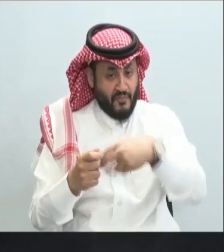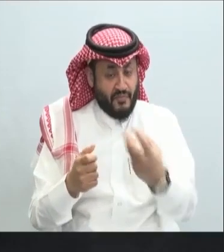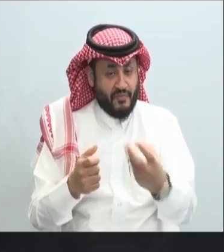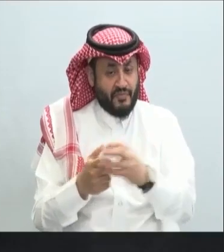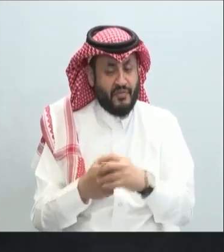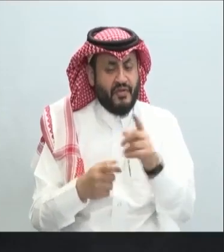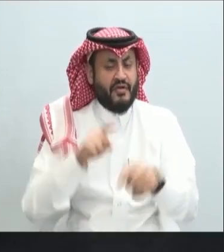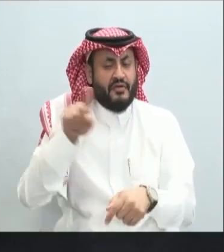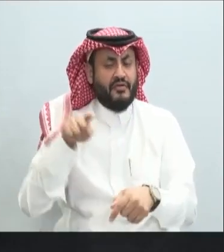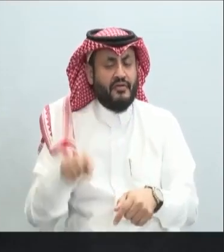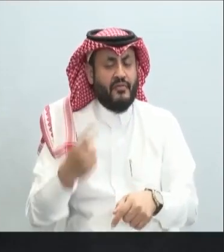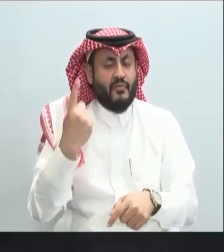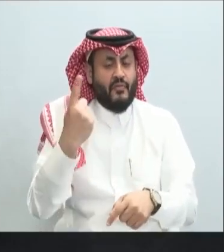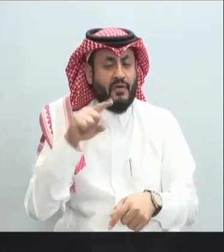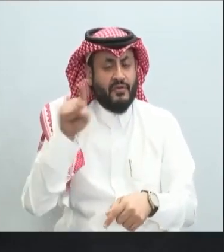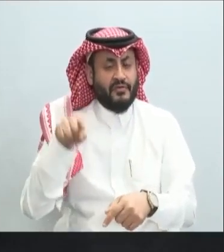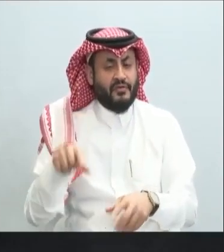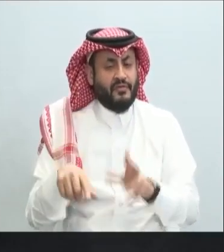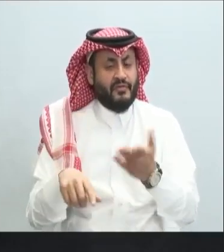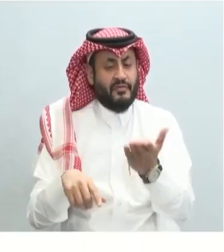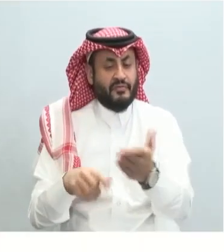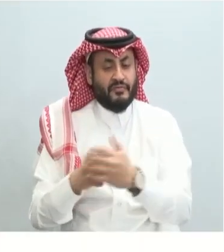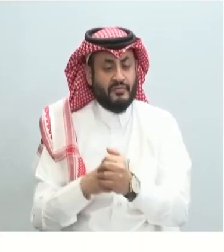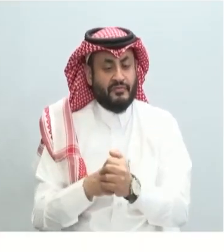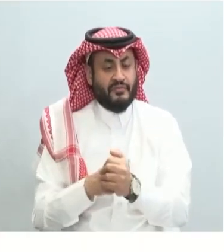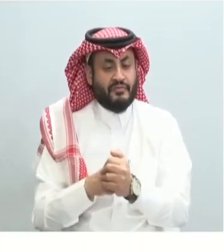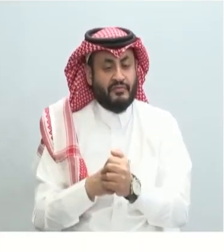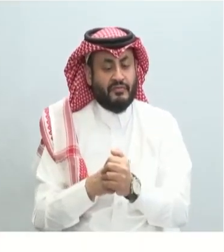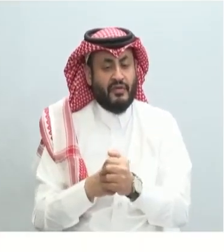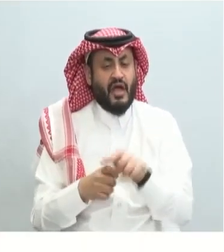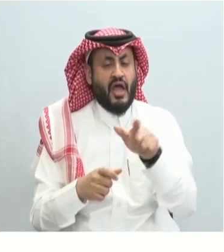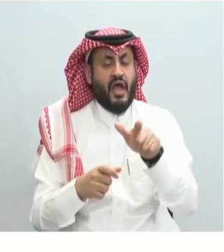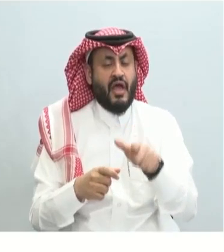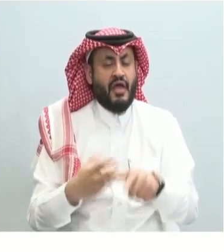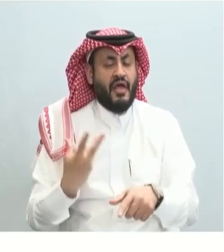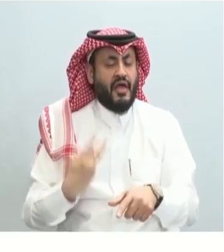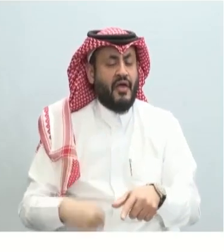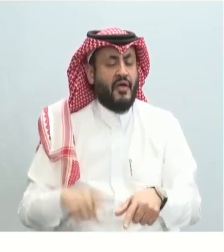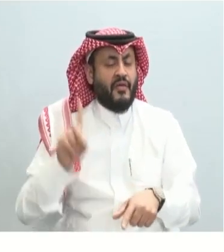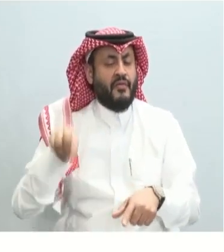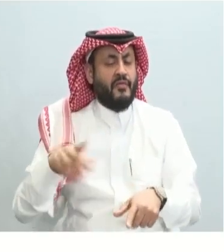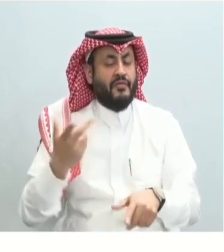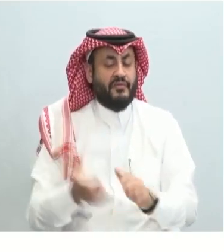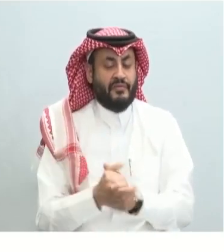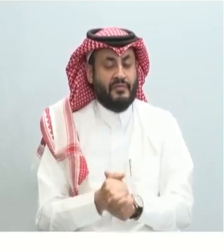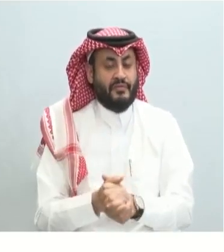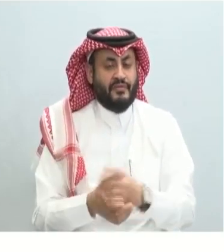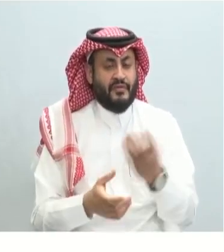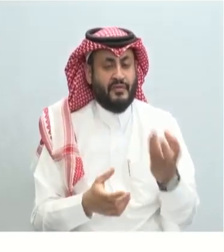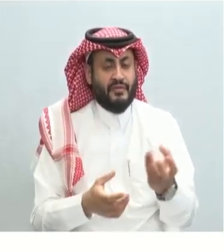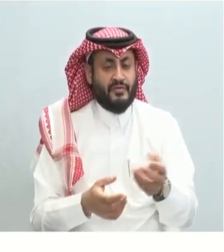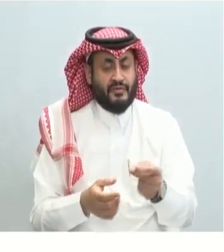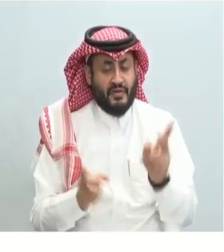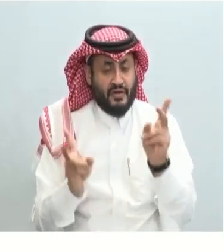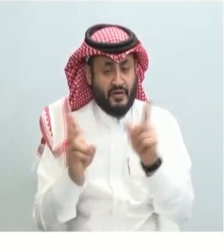will ask one question, which is, what day do you like? And the person will ask the